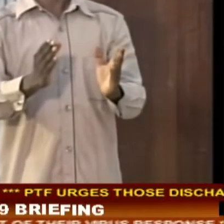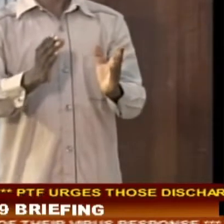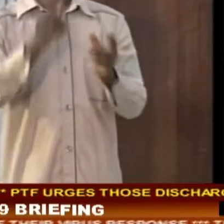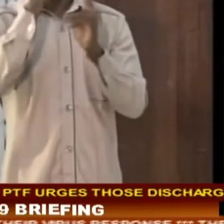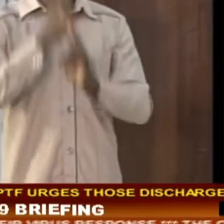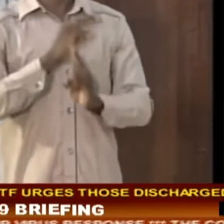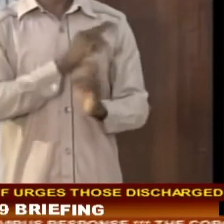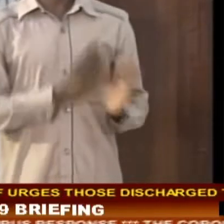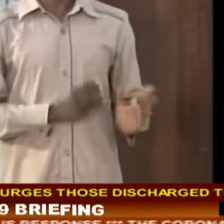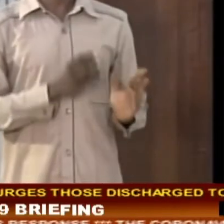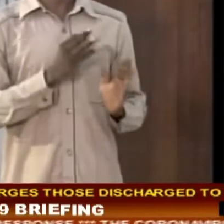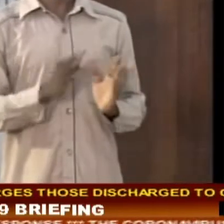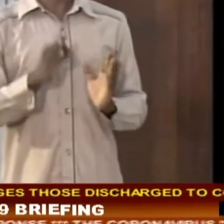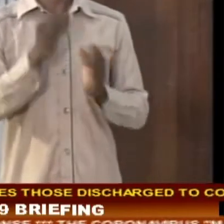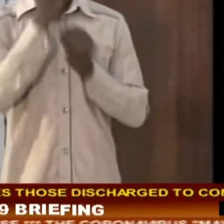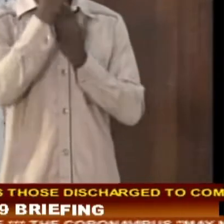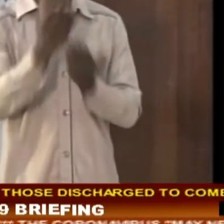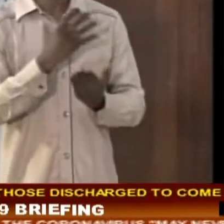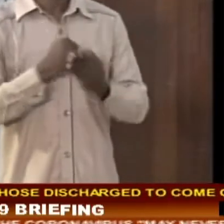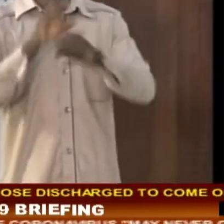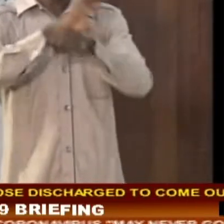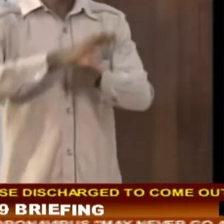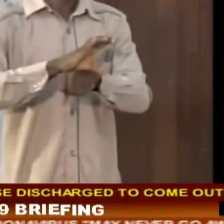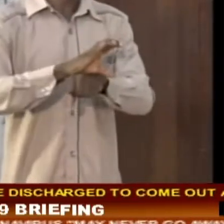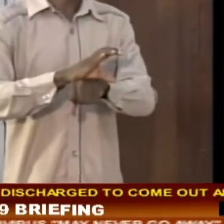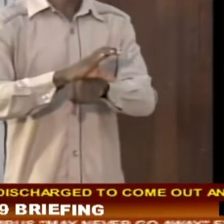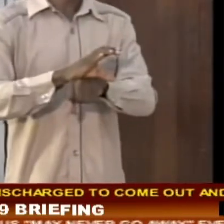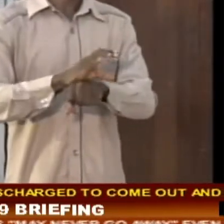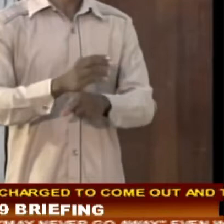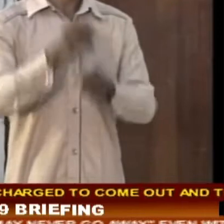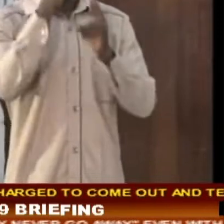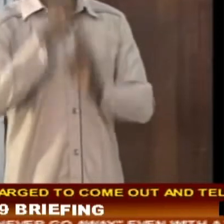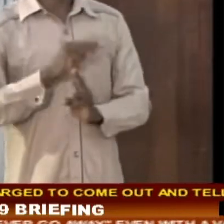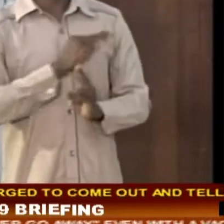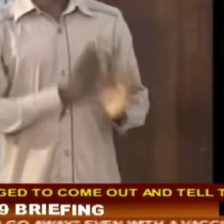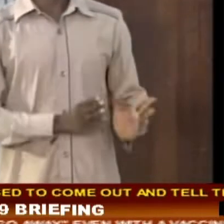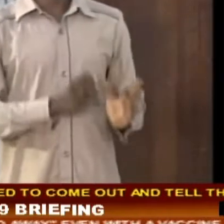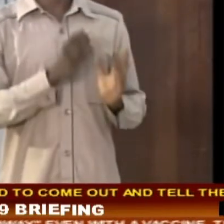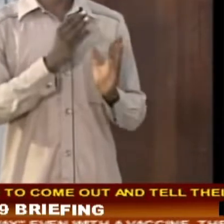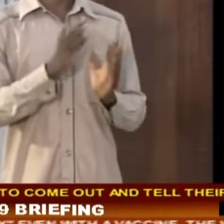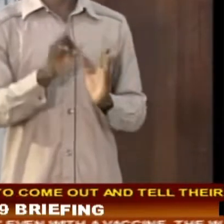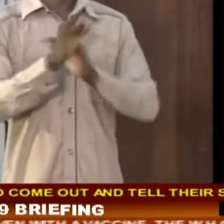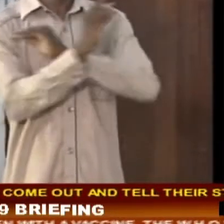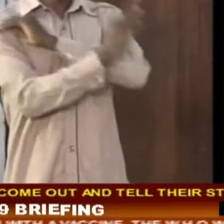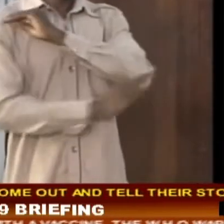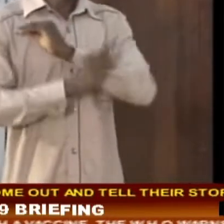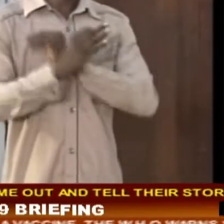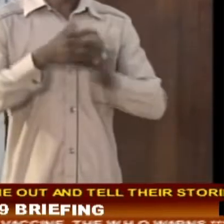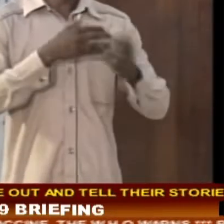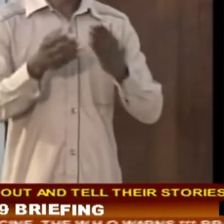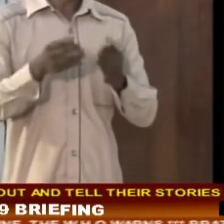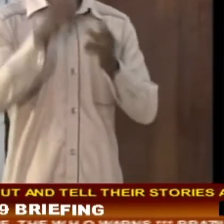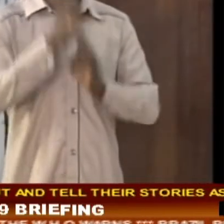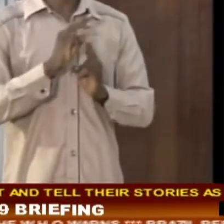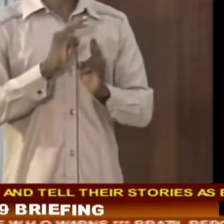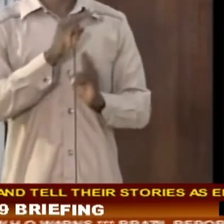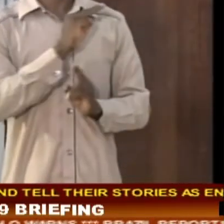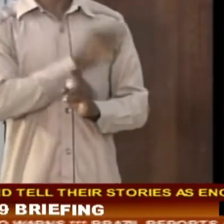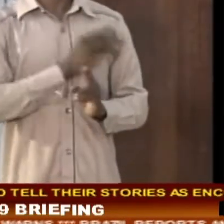Honorable minister of information and culture honorable Minister for foreign affairs honorable minister of